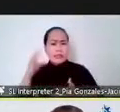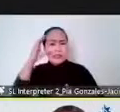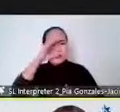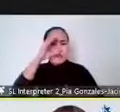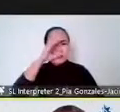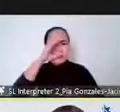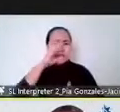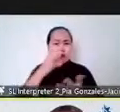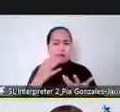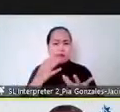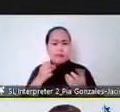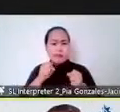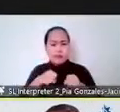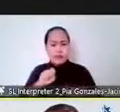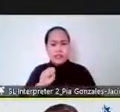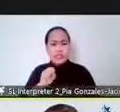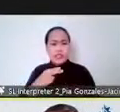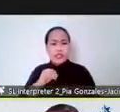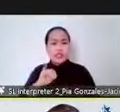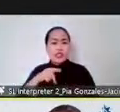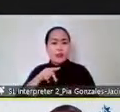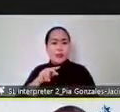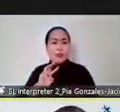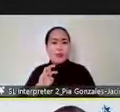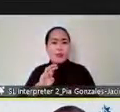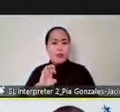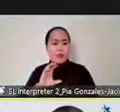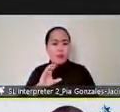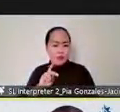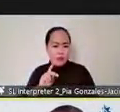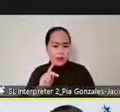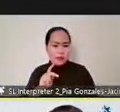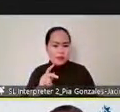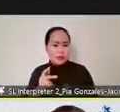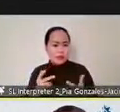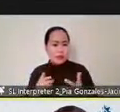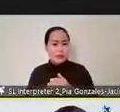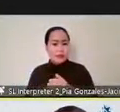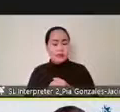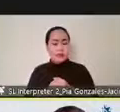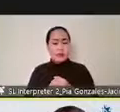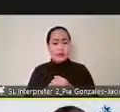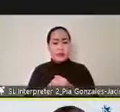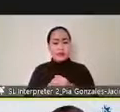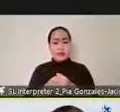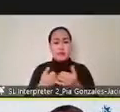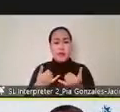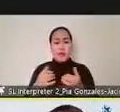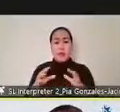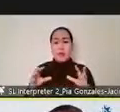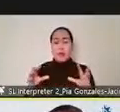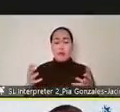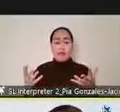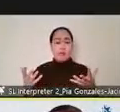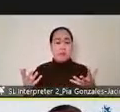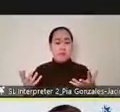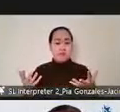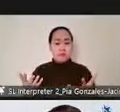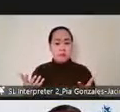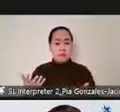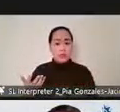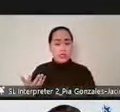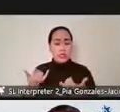these shipwrecks that are found upriver. So barring the absence of, in the absence of this